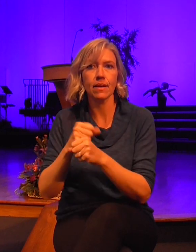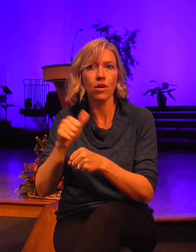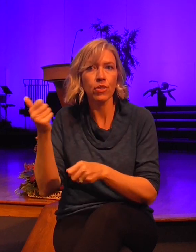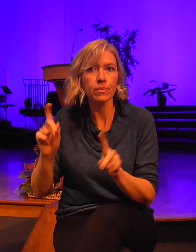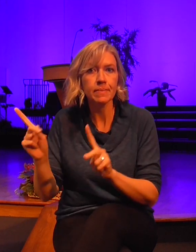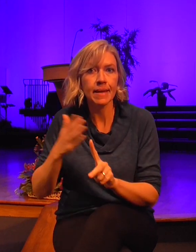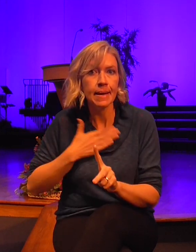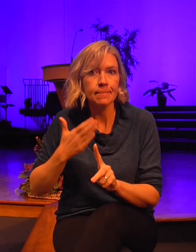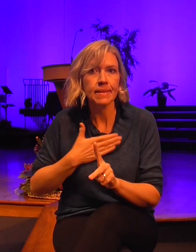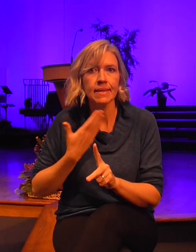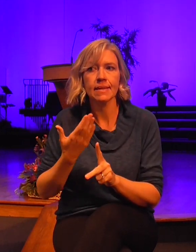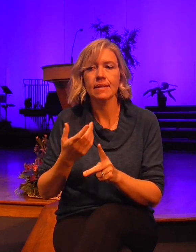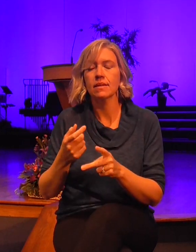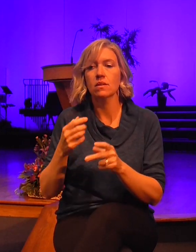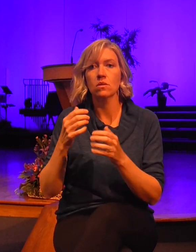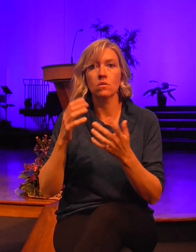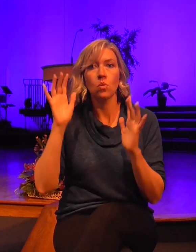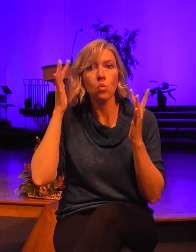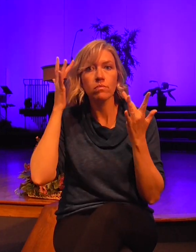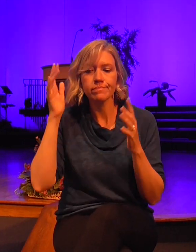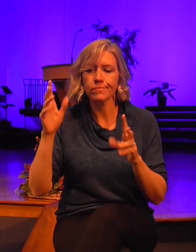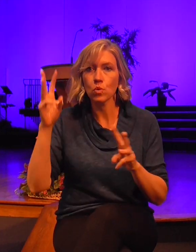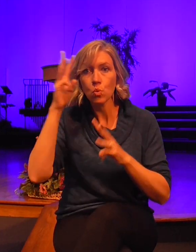that someone may need me on an email.